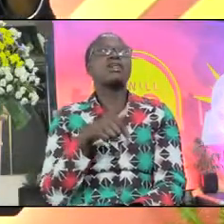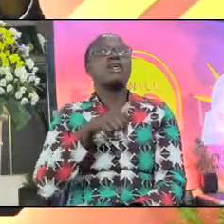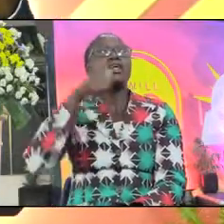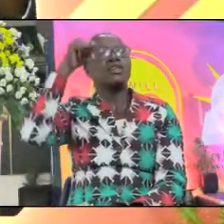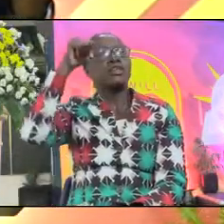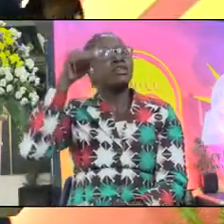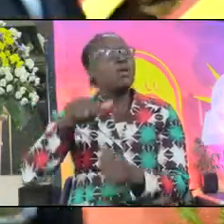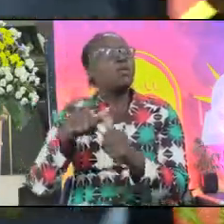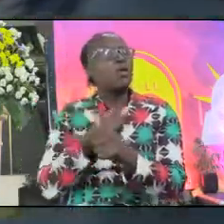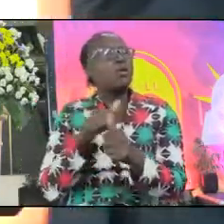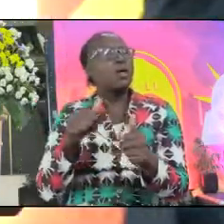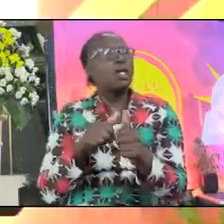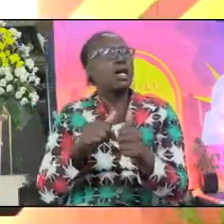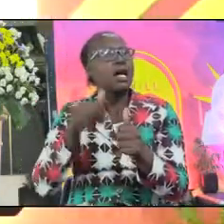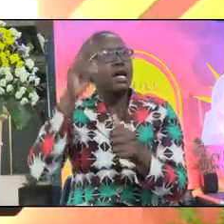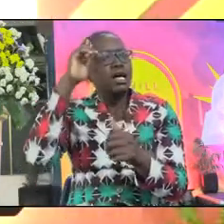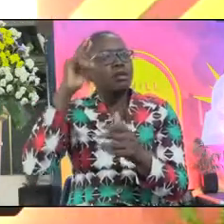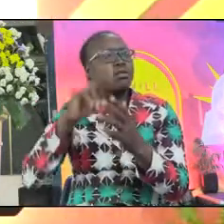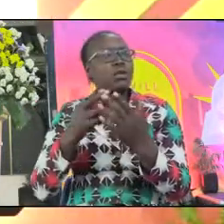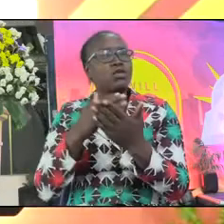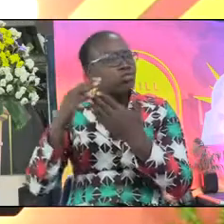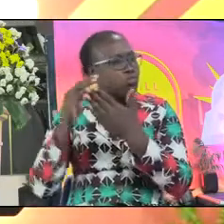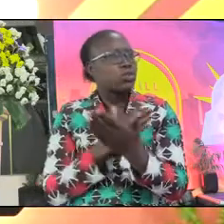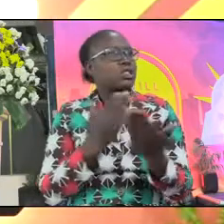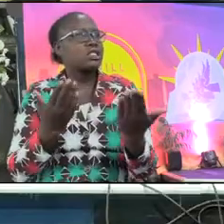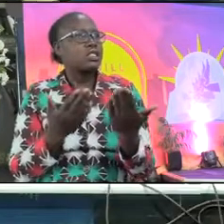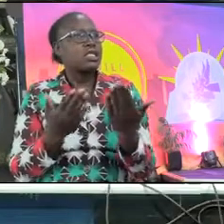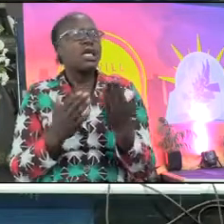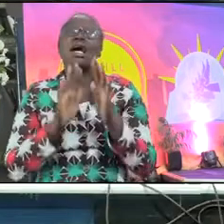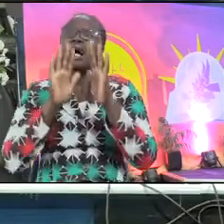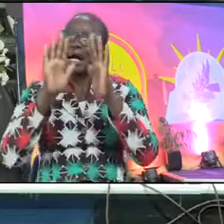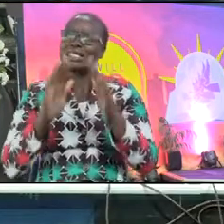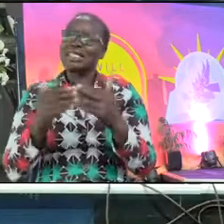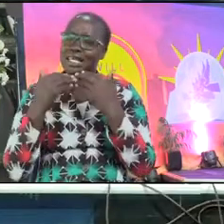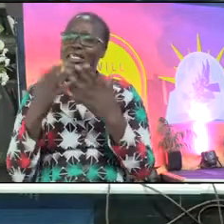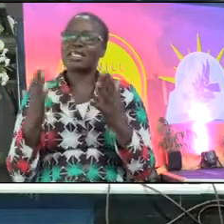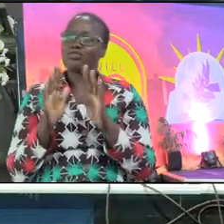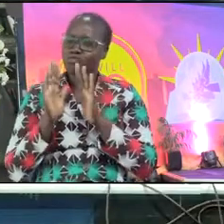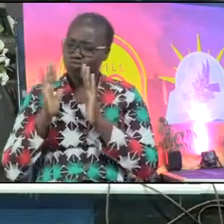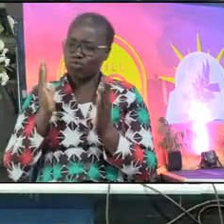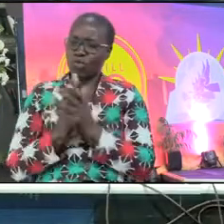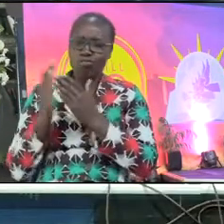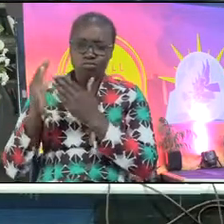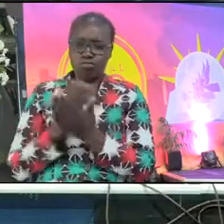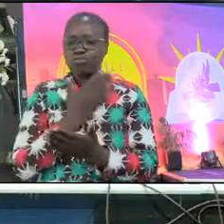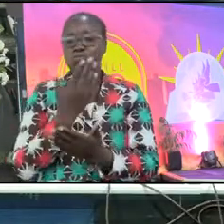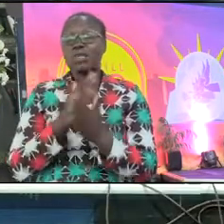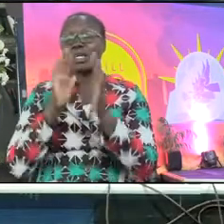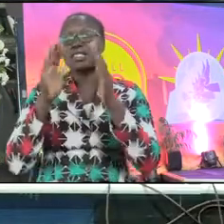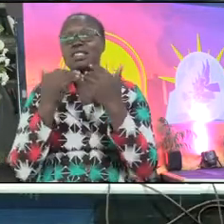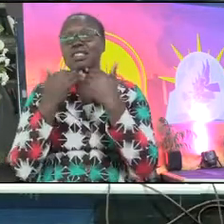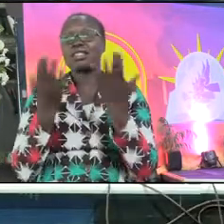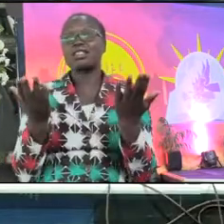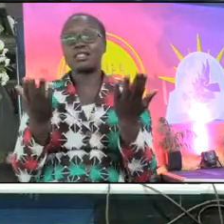of, I like this section here. To get rid of the unnecessary. The second thing it teaches us to do what?